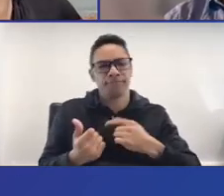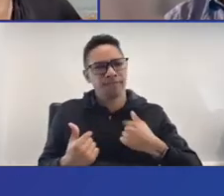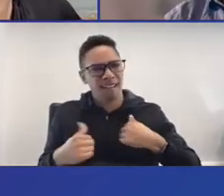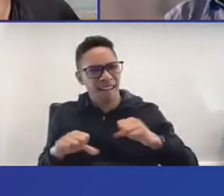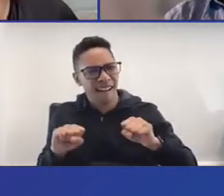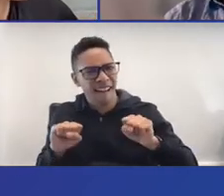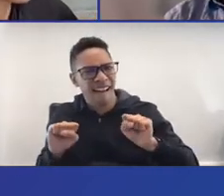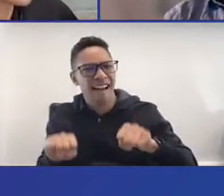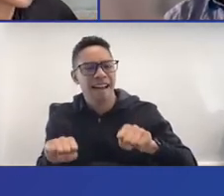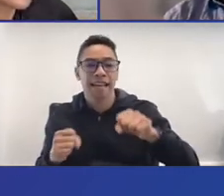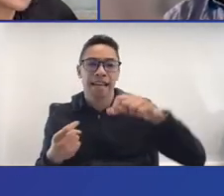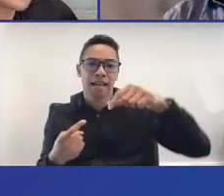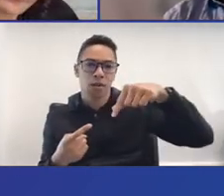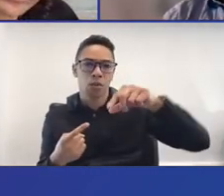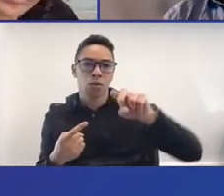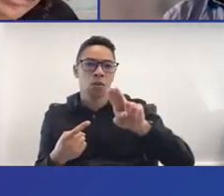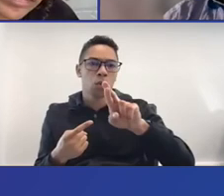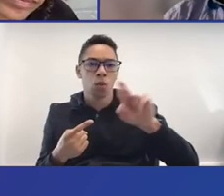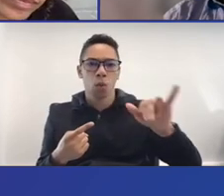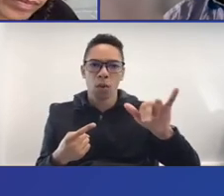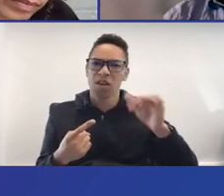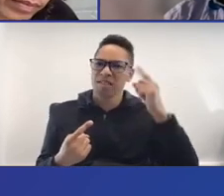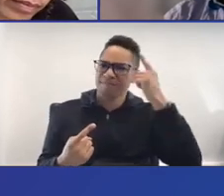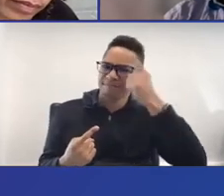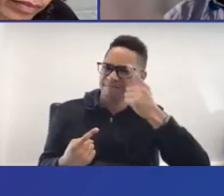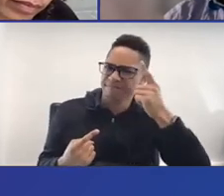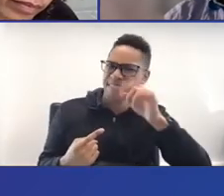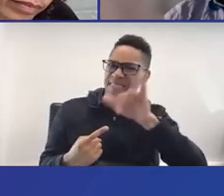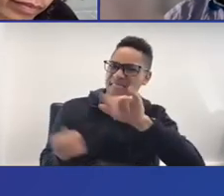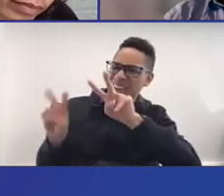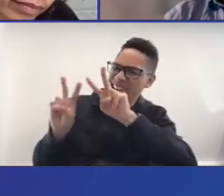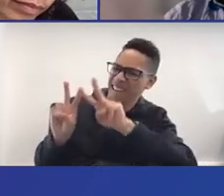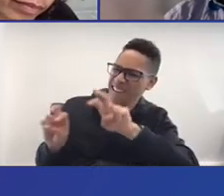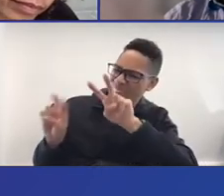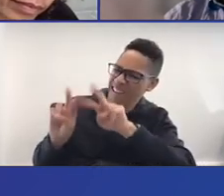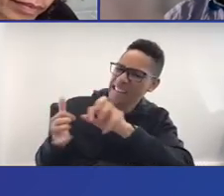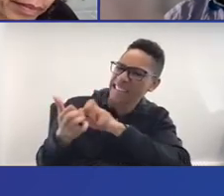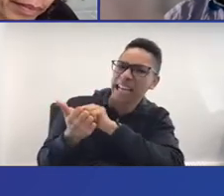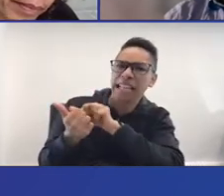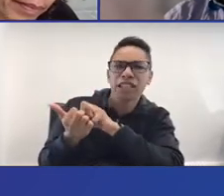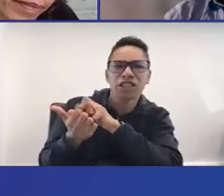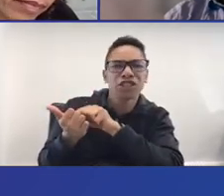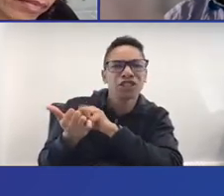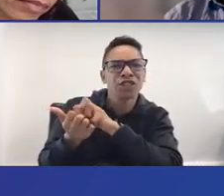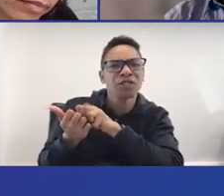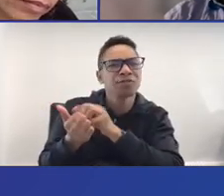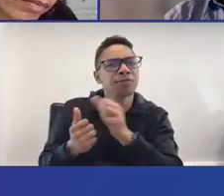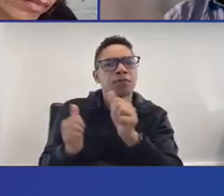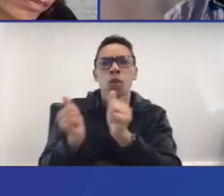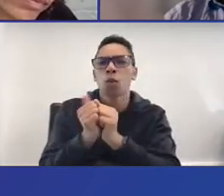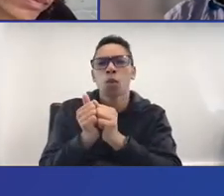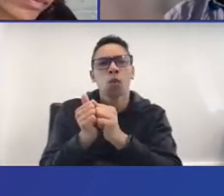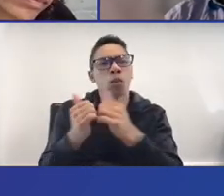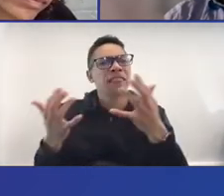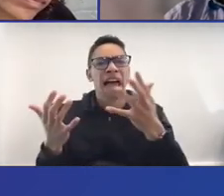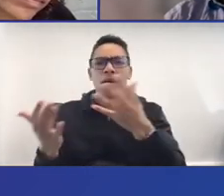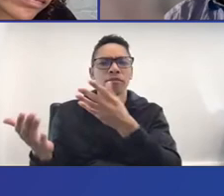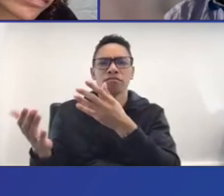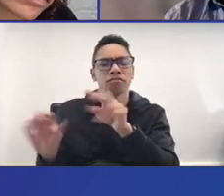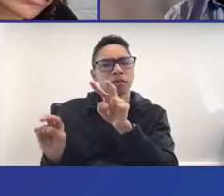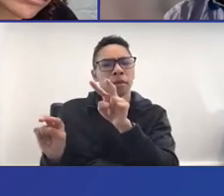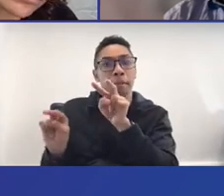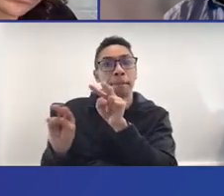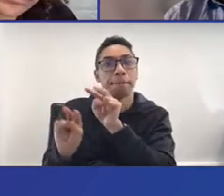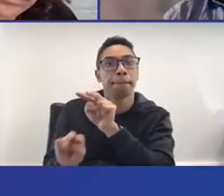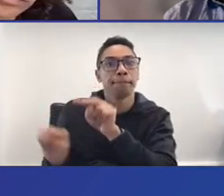like I can query that digestion in a way that is not monetary or